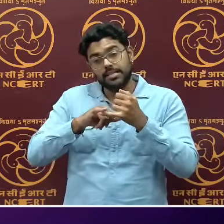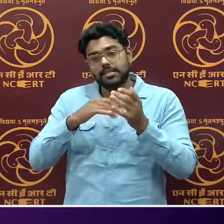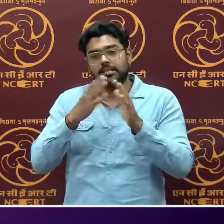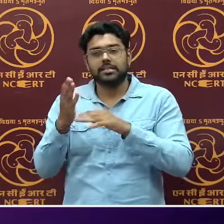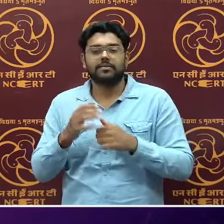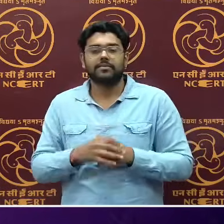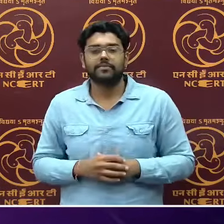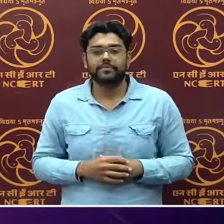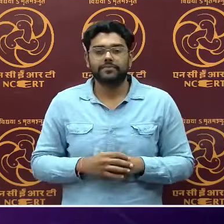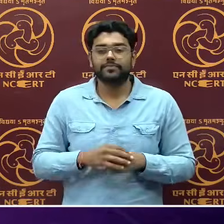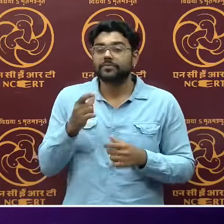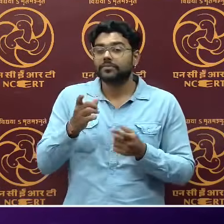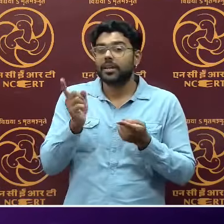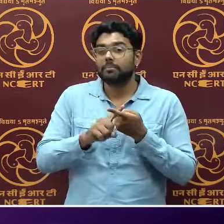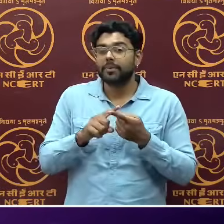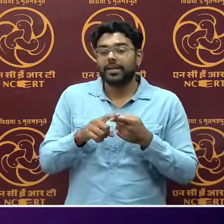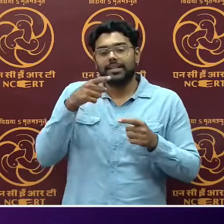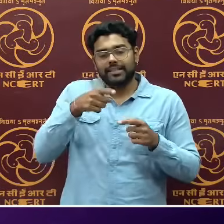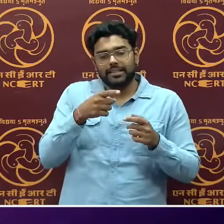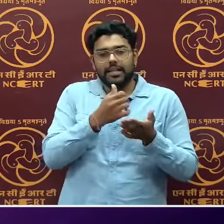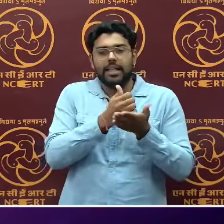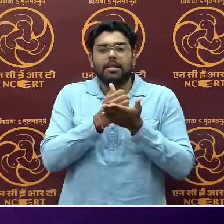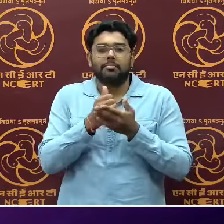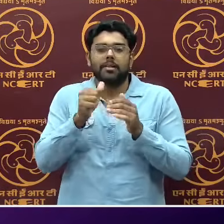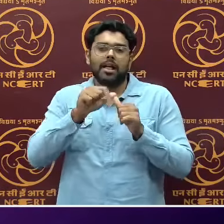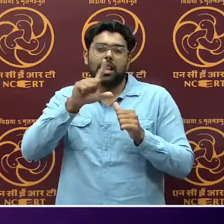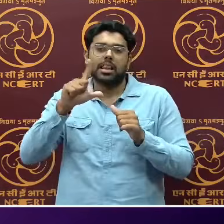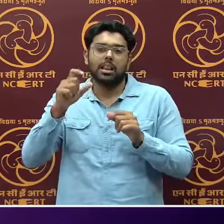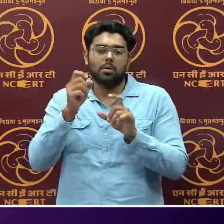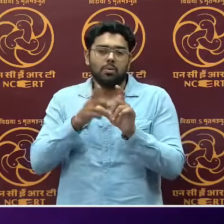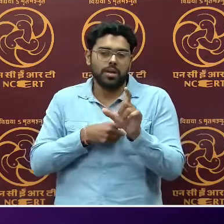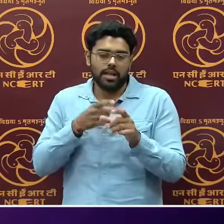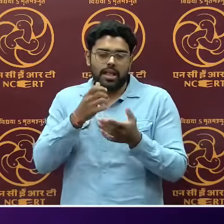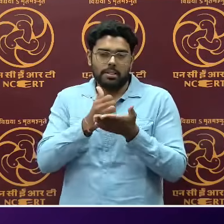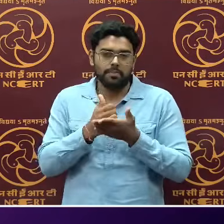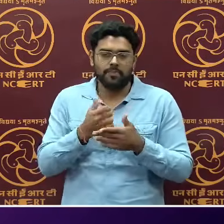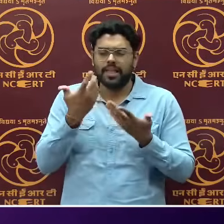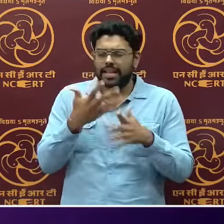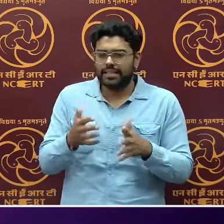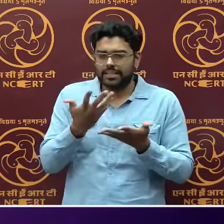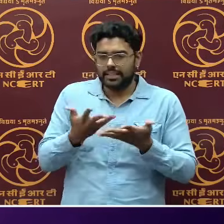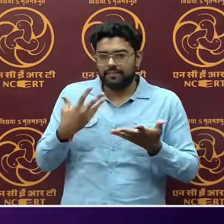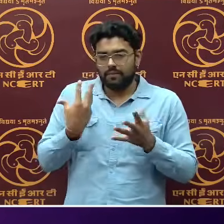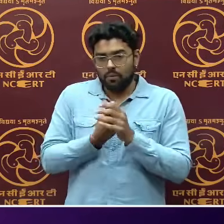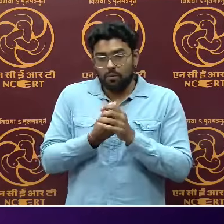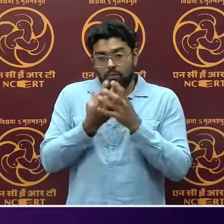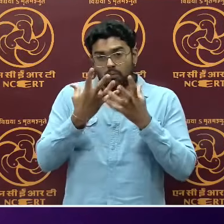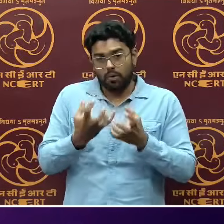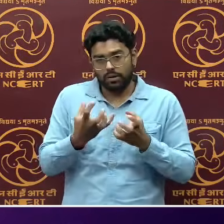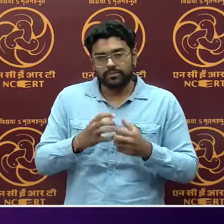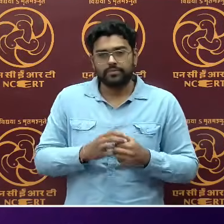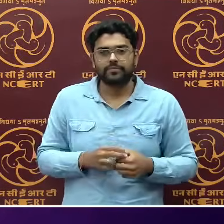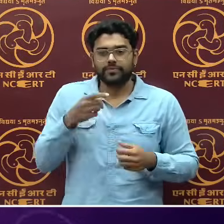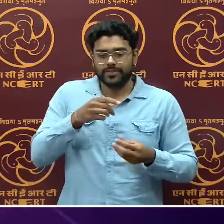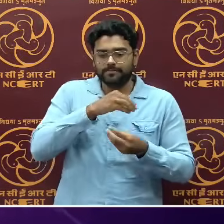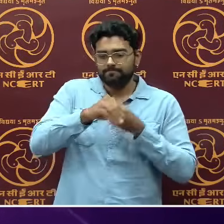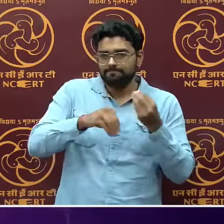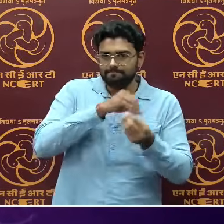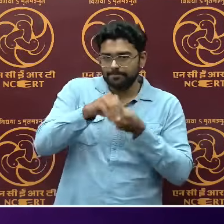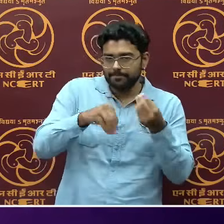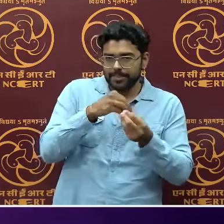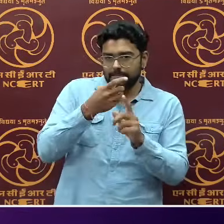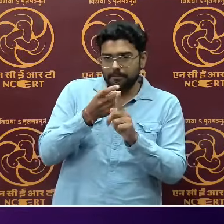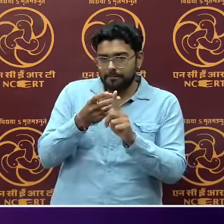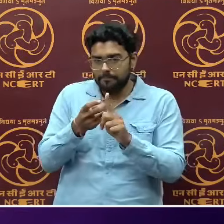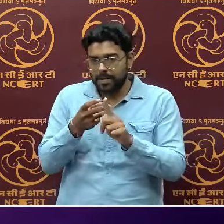It happened because of alloying, right? So whatever desired properties we want, we mix those